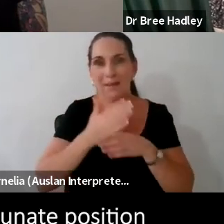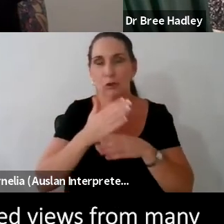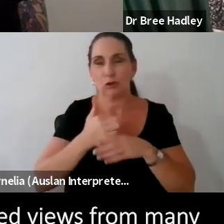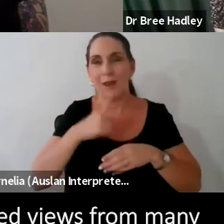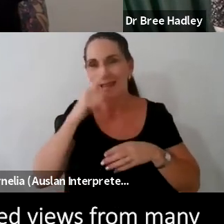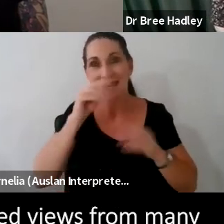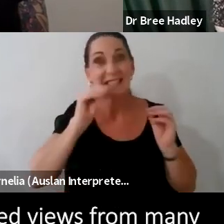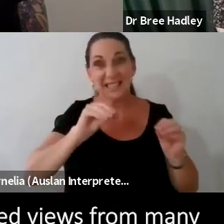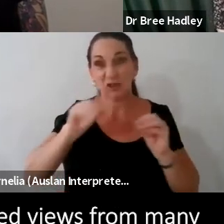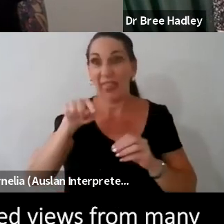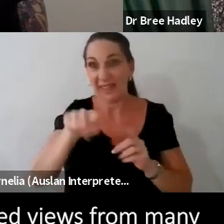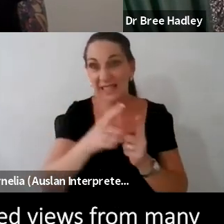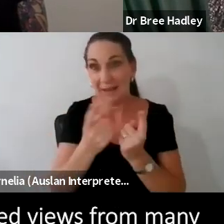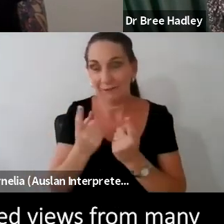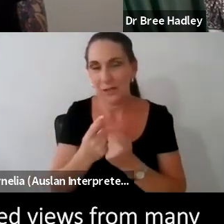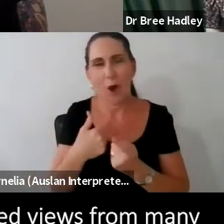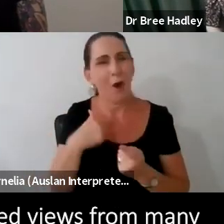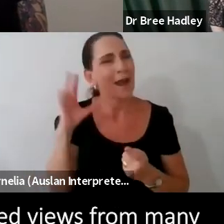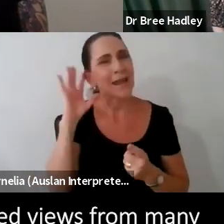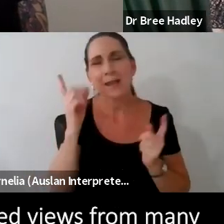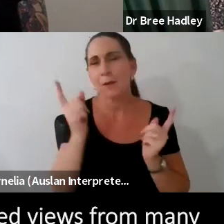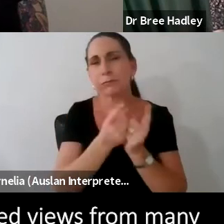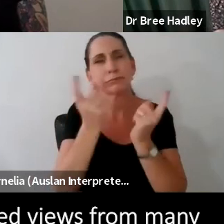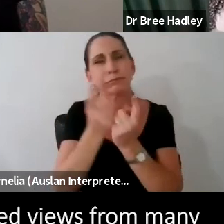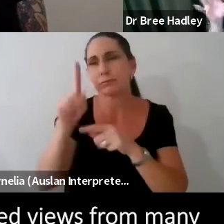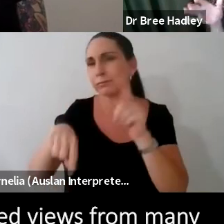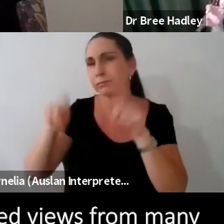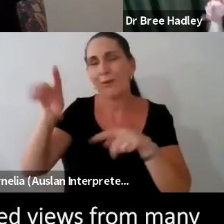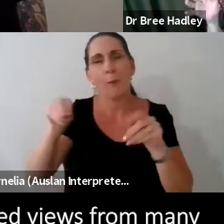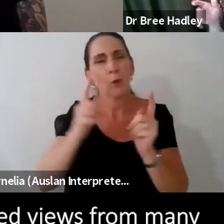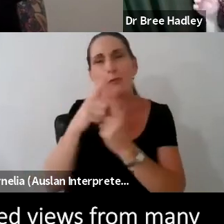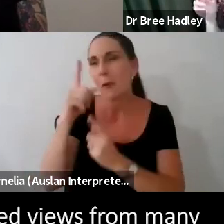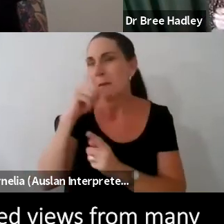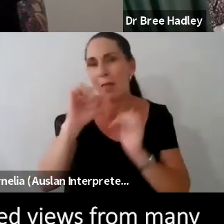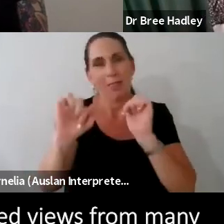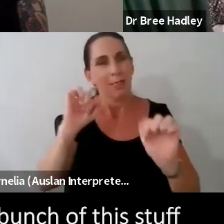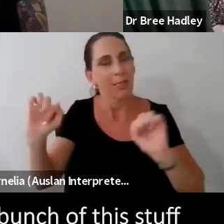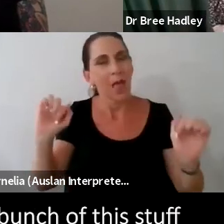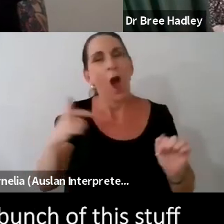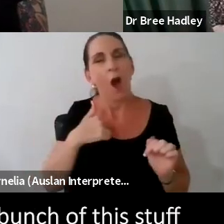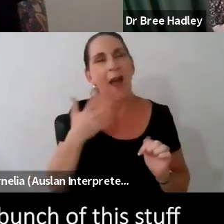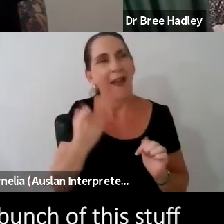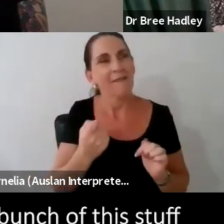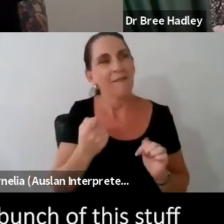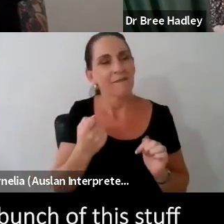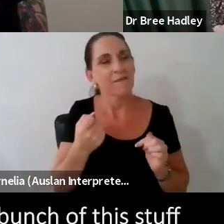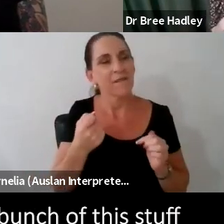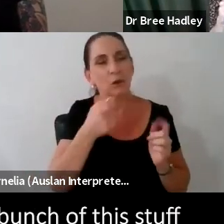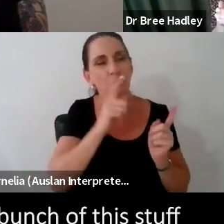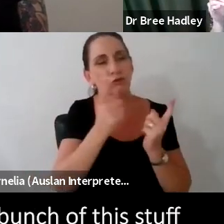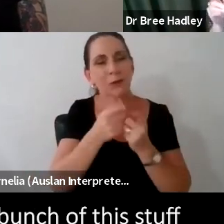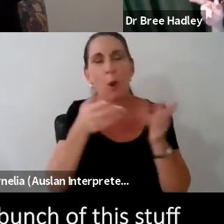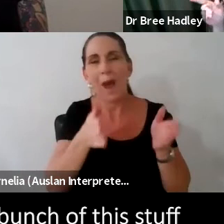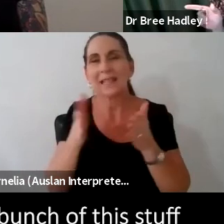stuff. So I hear many and varied views from many and varied people, and have kind of ways of working through a bunch of this